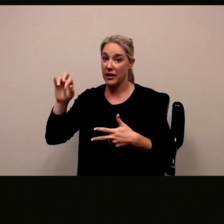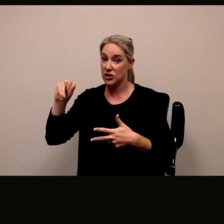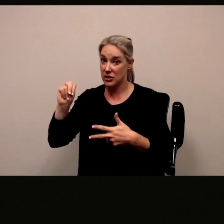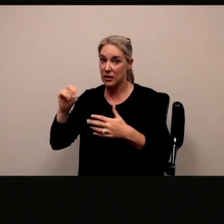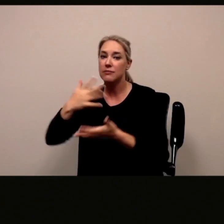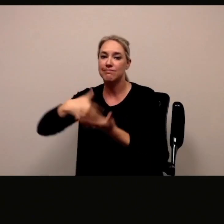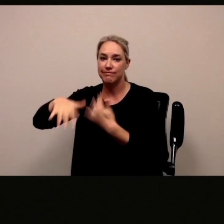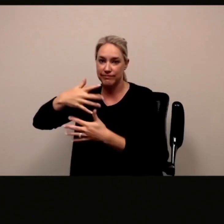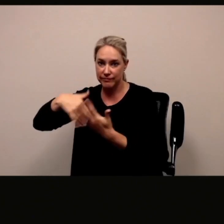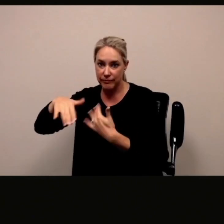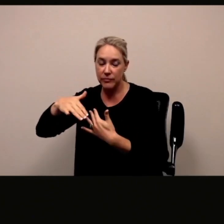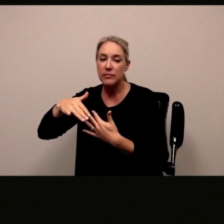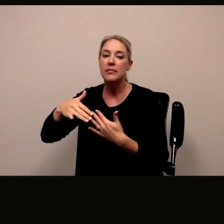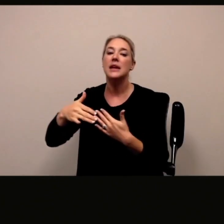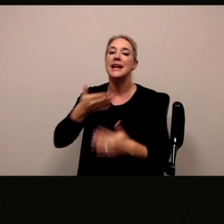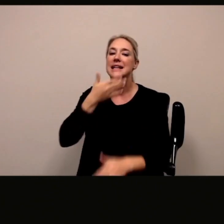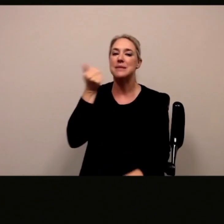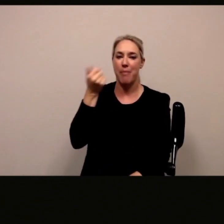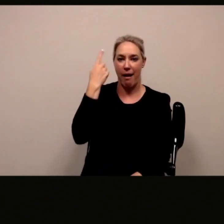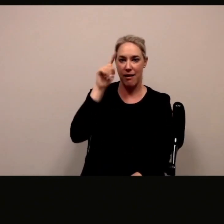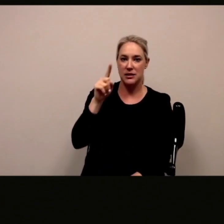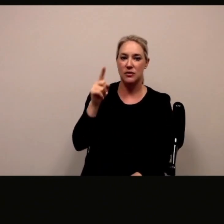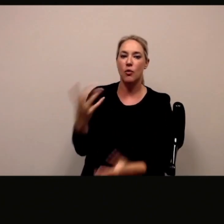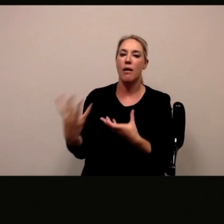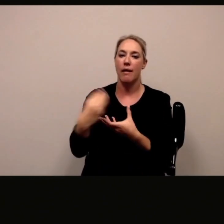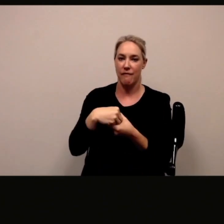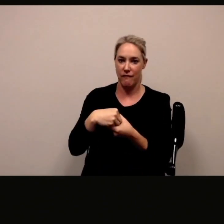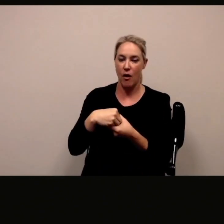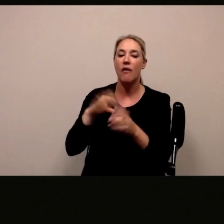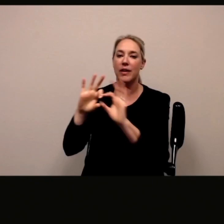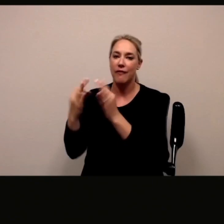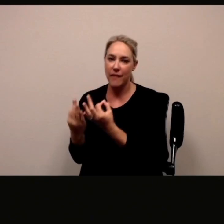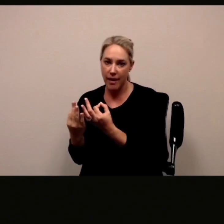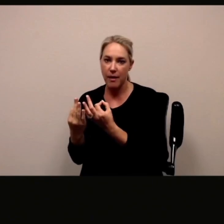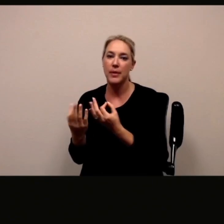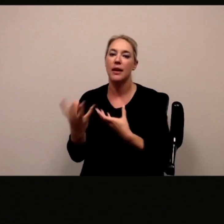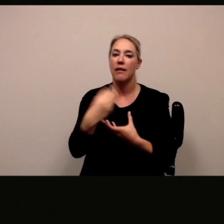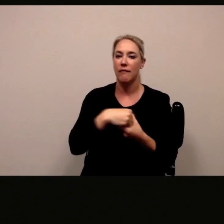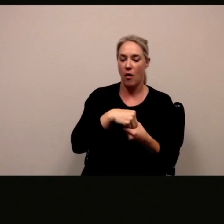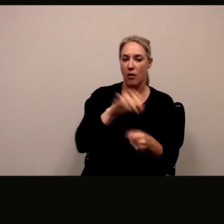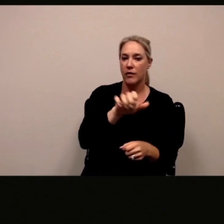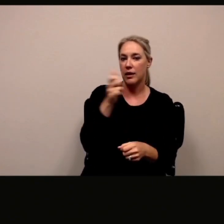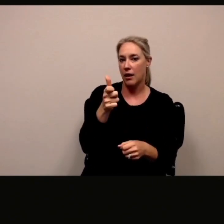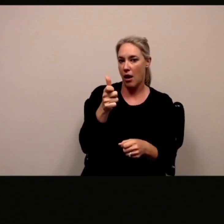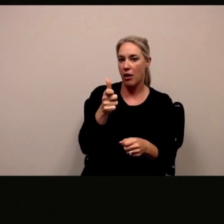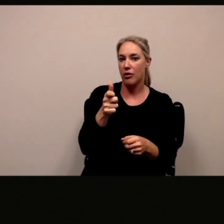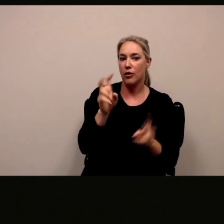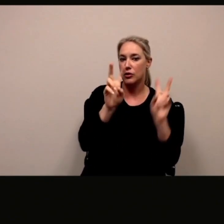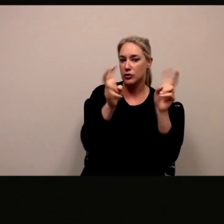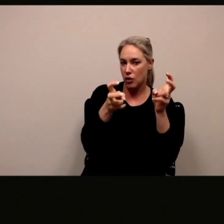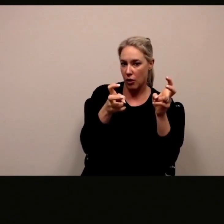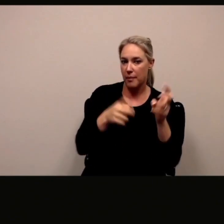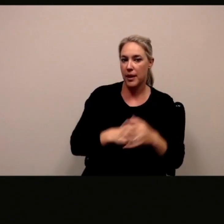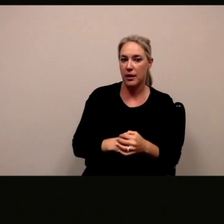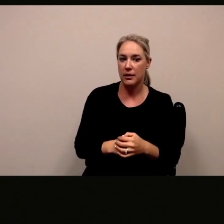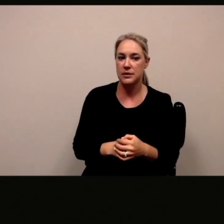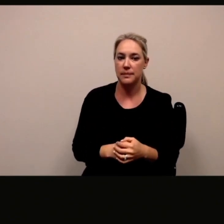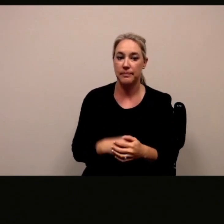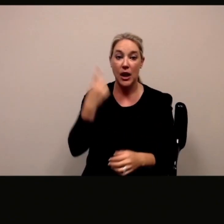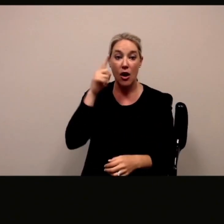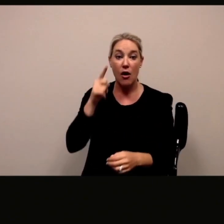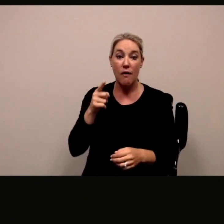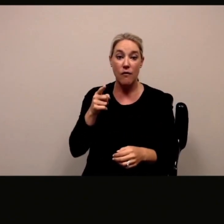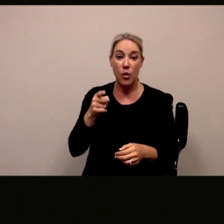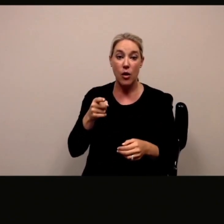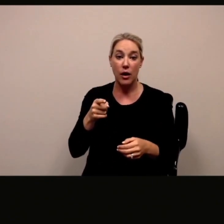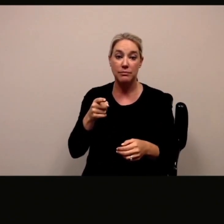about prove its value to them. You're talking about involving family, like Carla is talking about. For an introduction project,